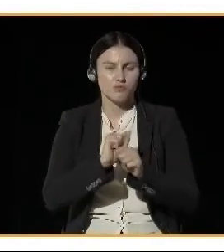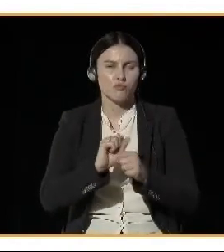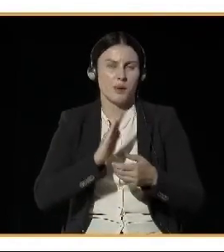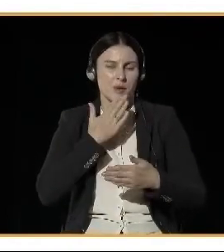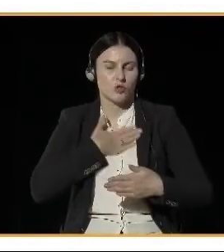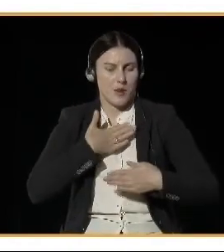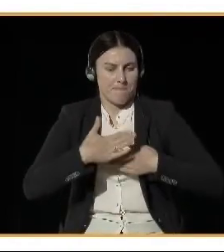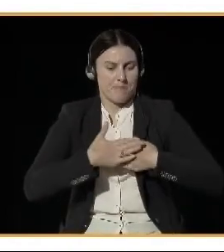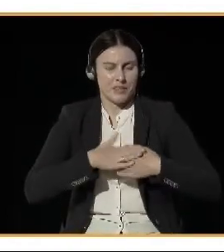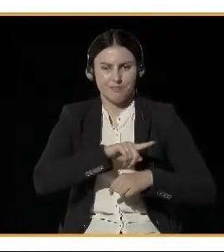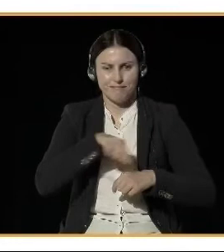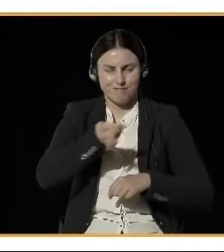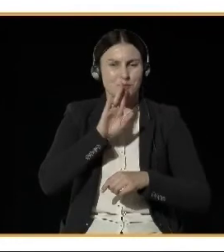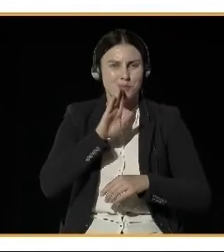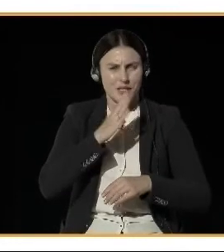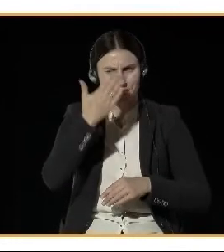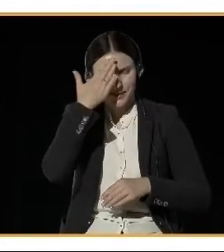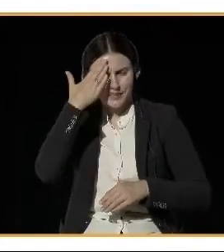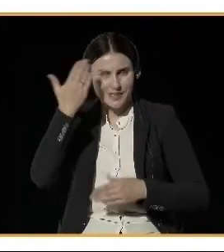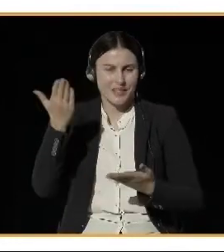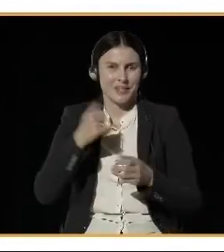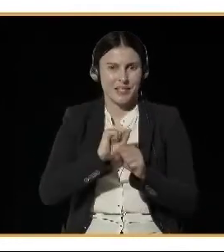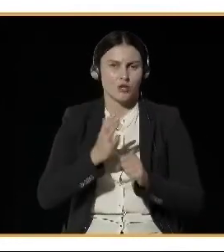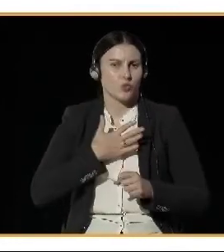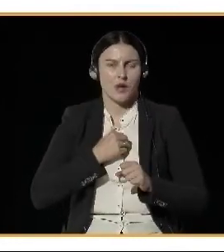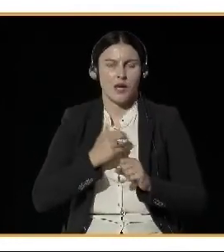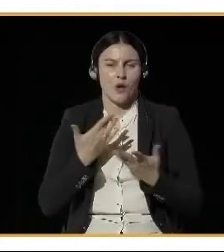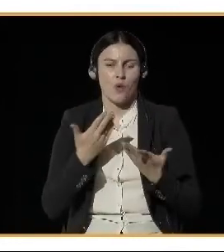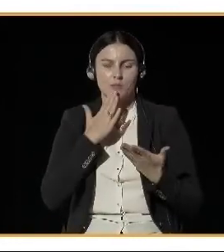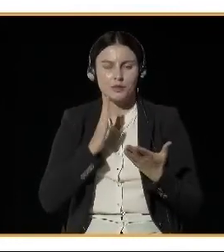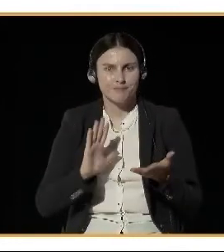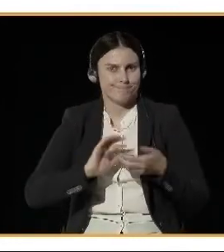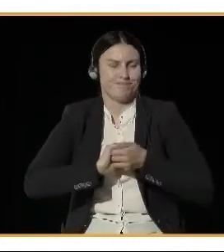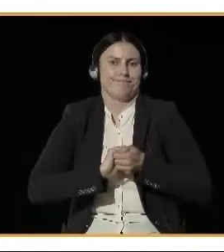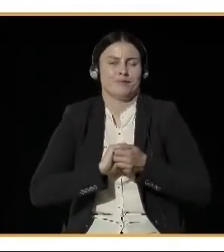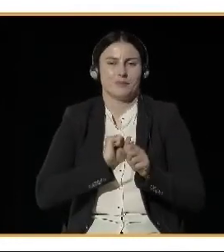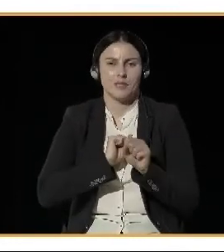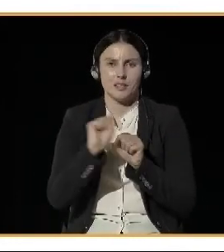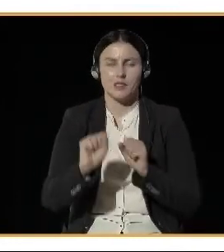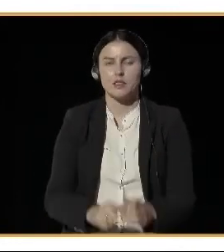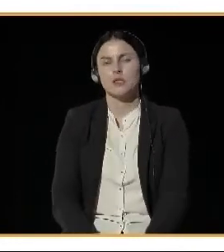Lastly, I would like to mention also a very interesting